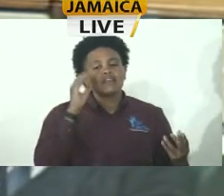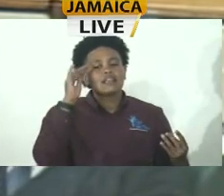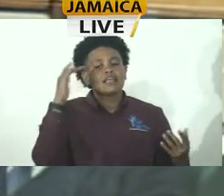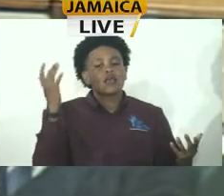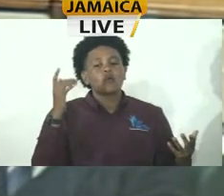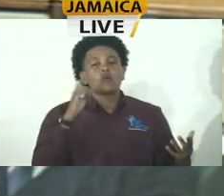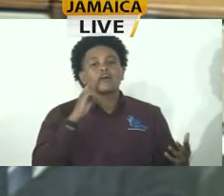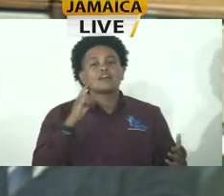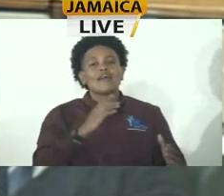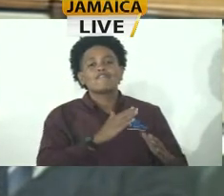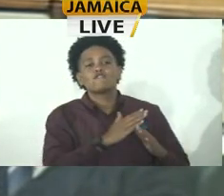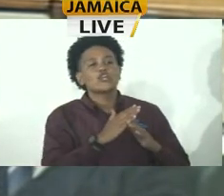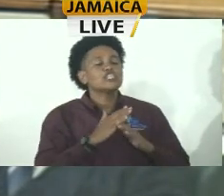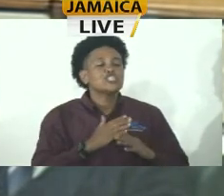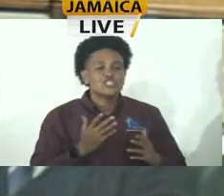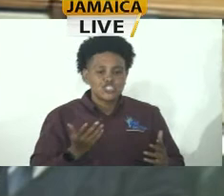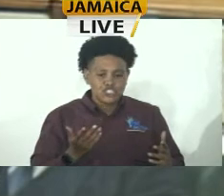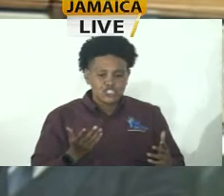fringe